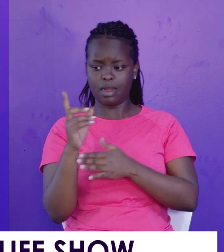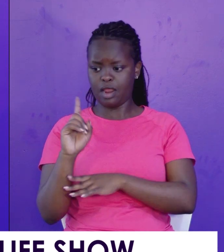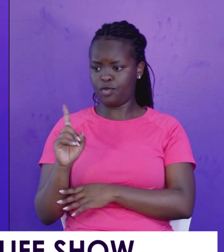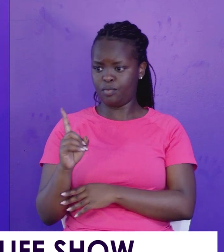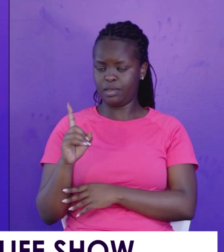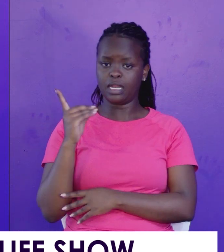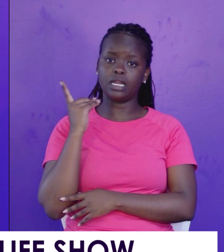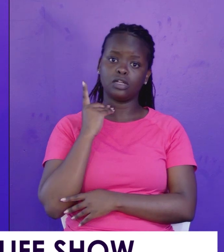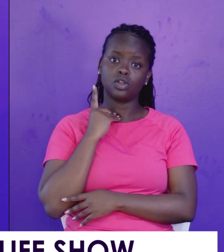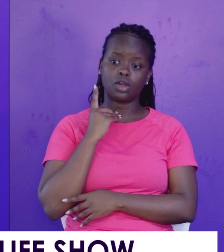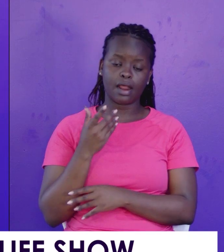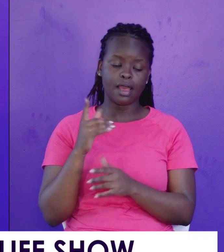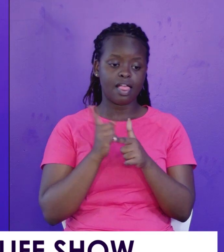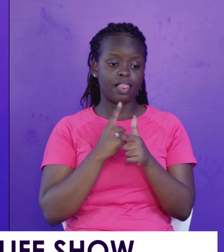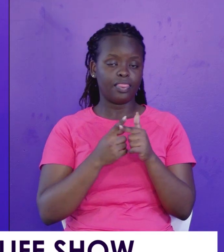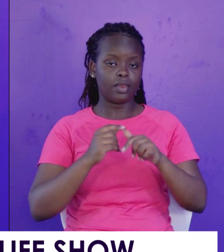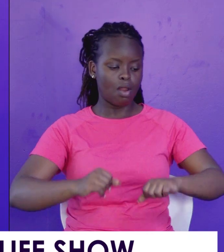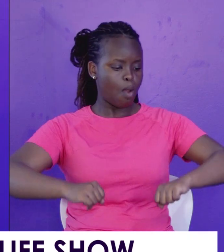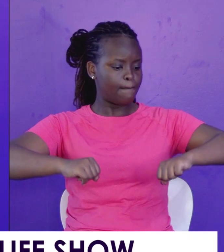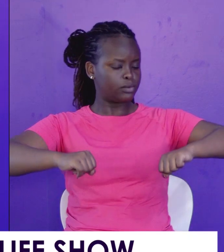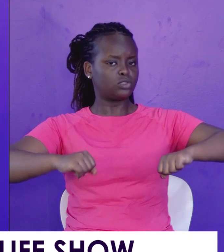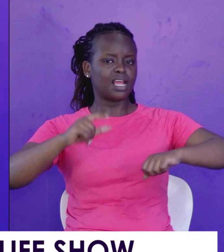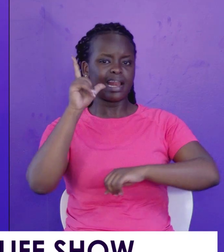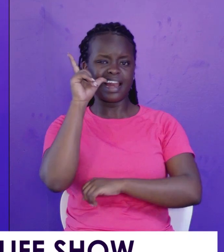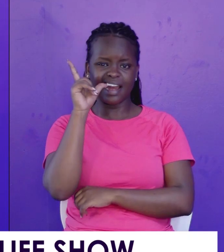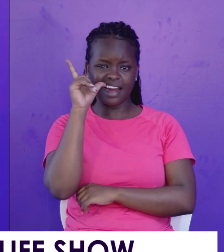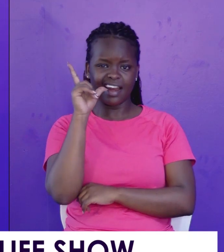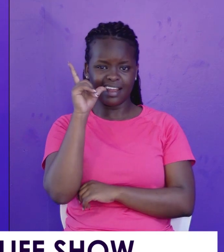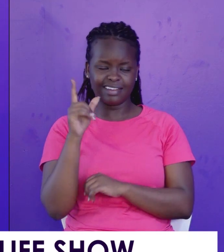Dandora, and a bouncer in London, somewhere.